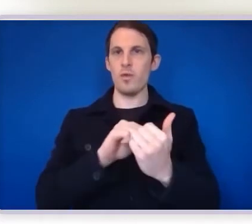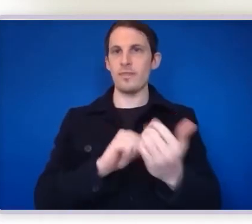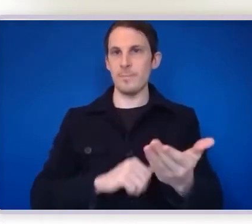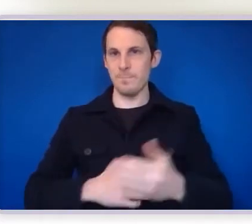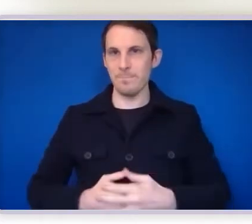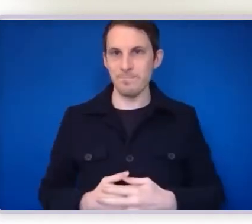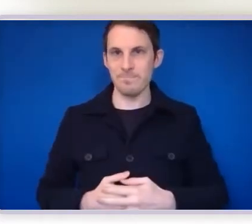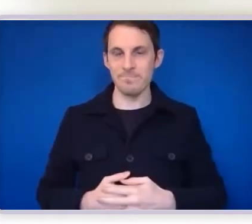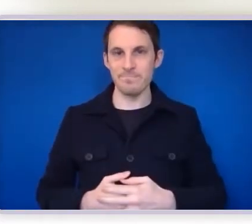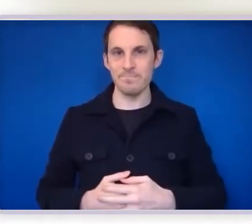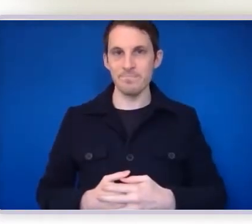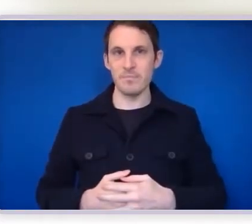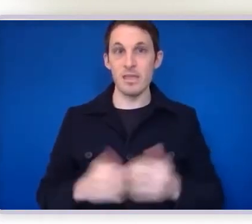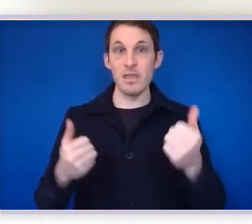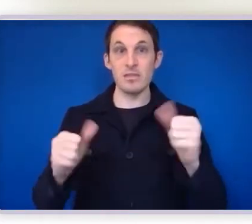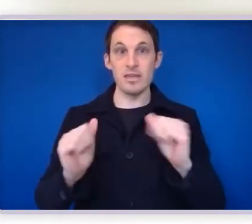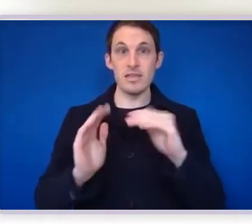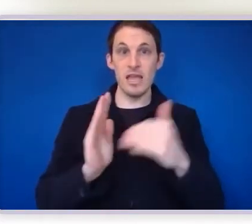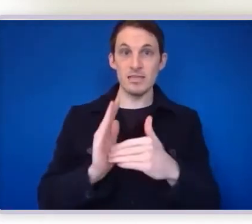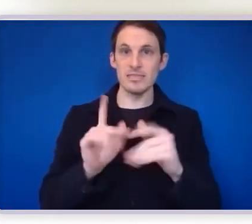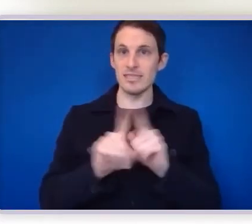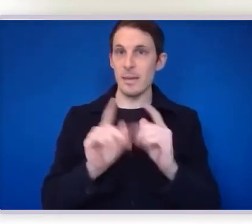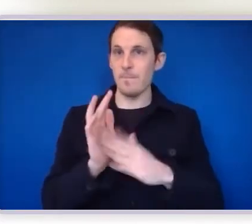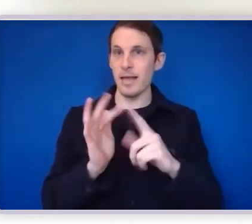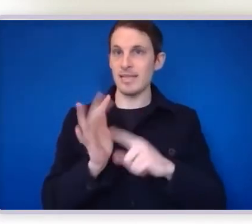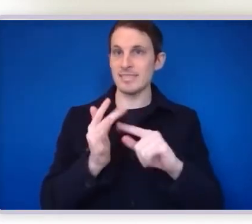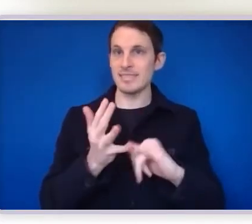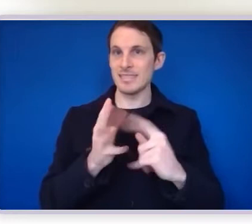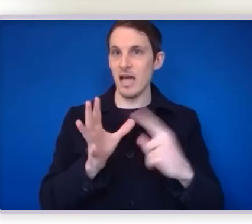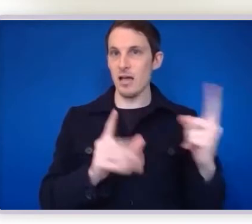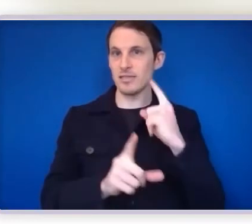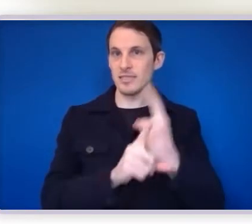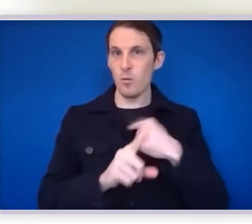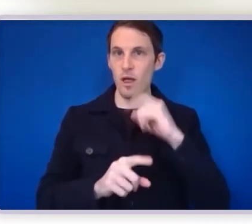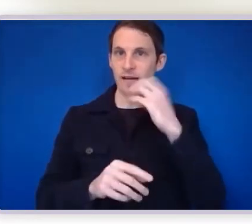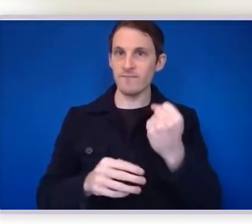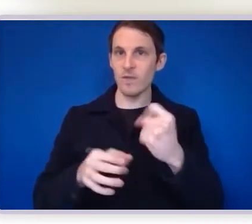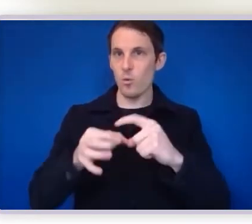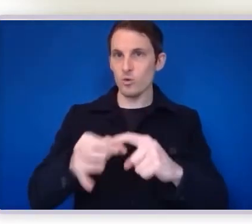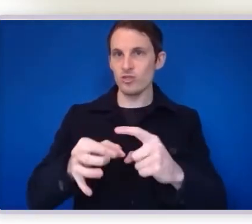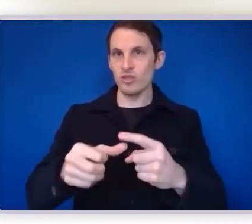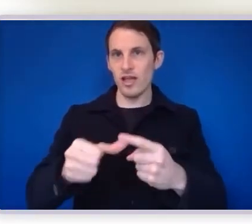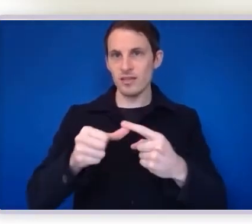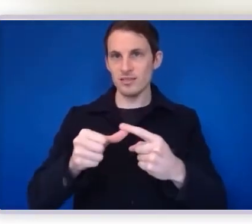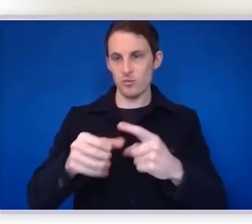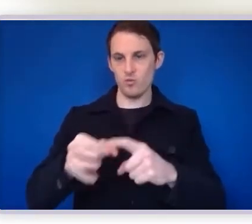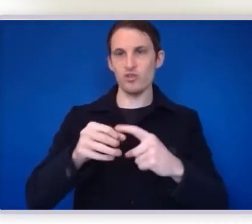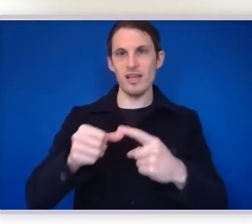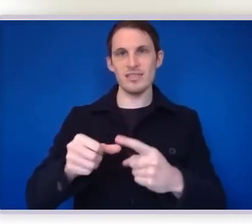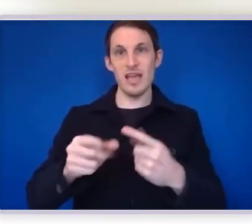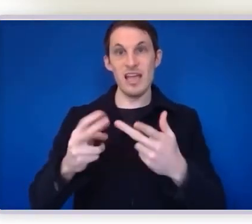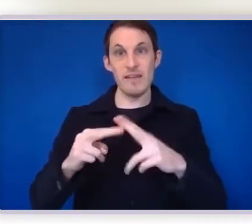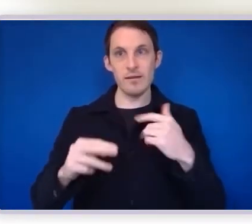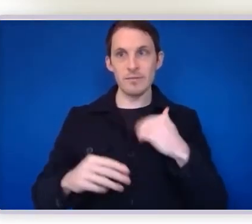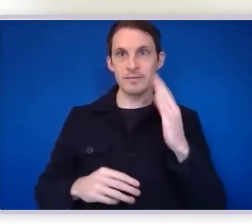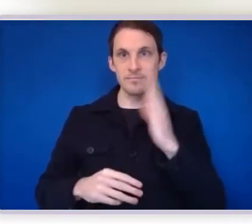At the end, as Melissa said, we'll have Q&A, and if we don't get to all the answers, I'll try and get back to people with answers